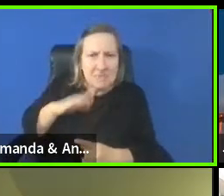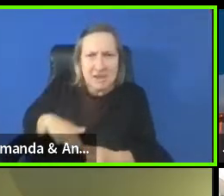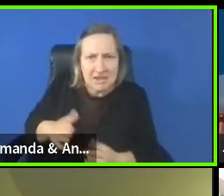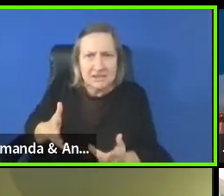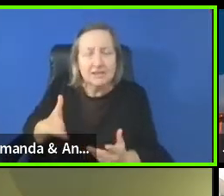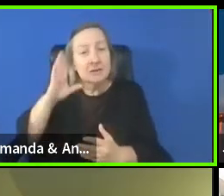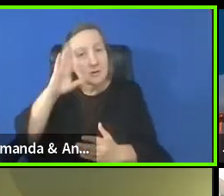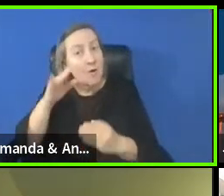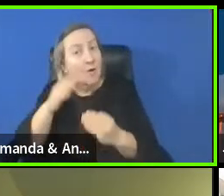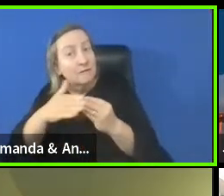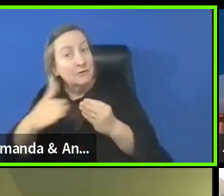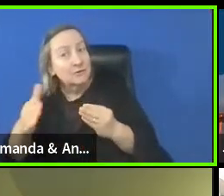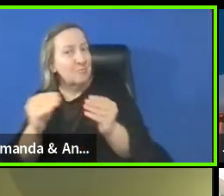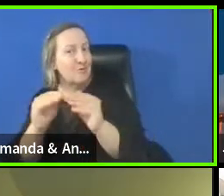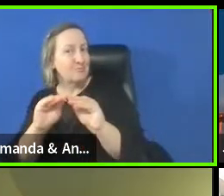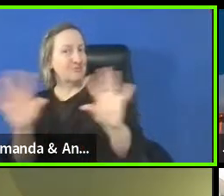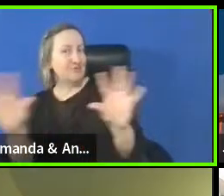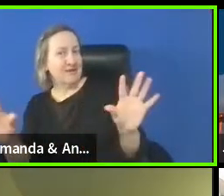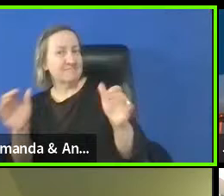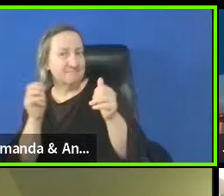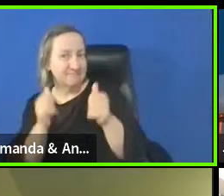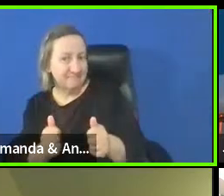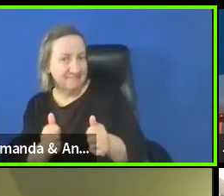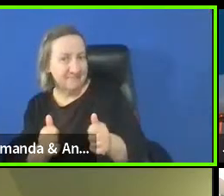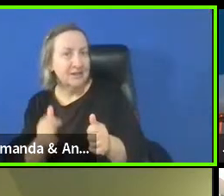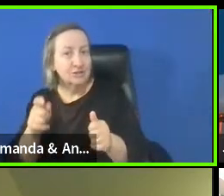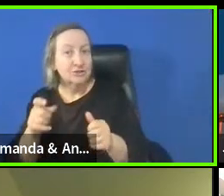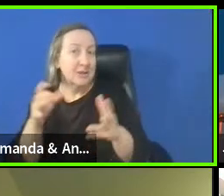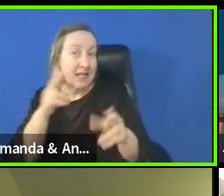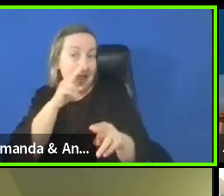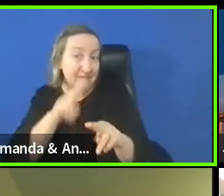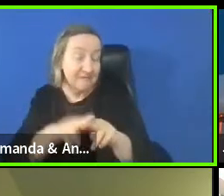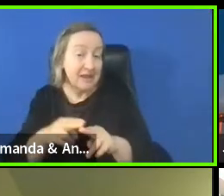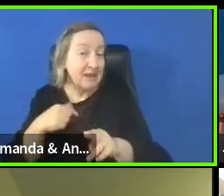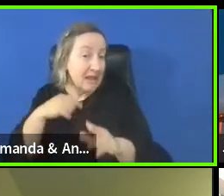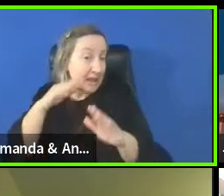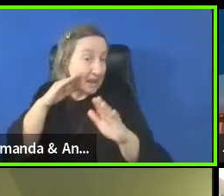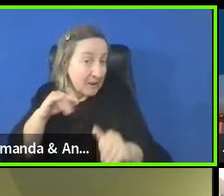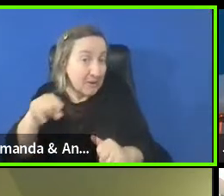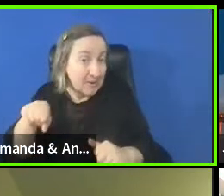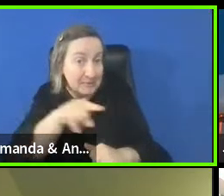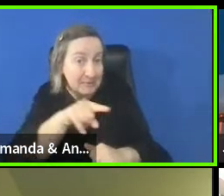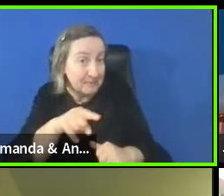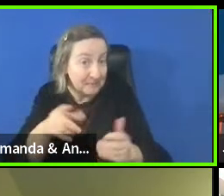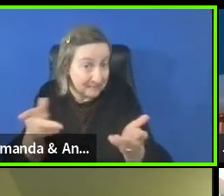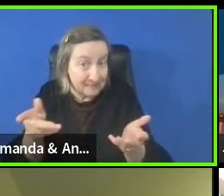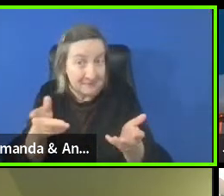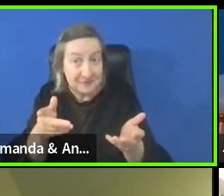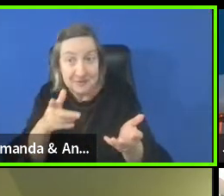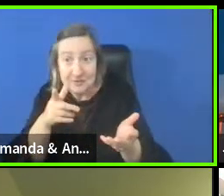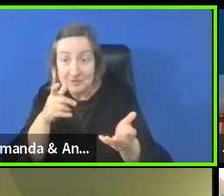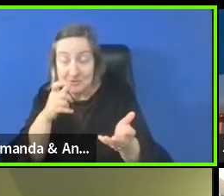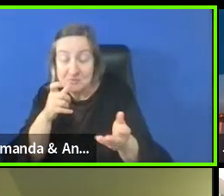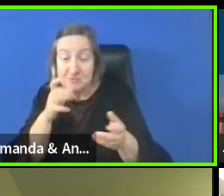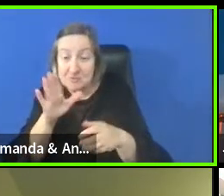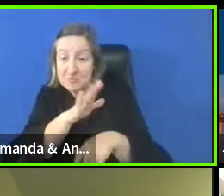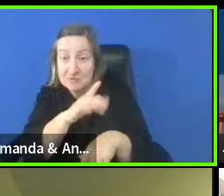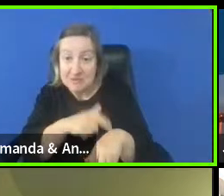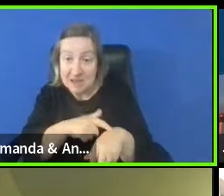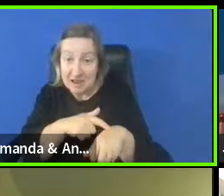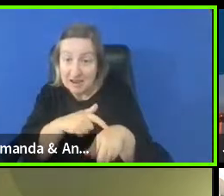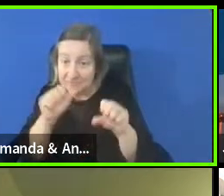the future is a lot brighter, and it should be a lot of fun. So I hope that those of you whose time will allow